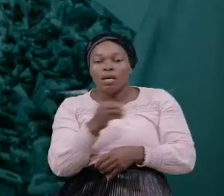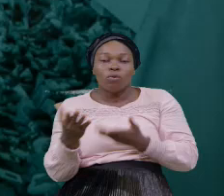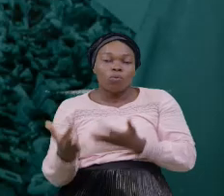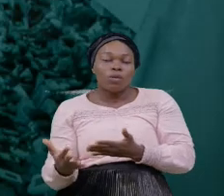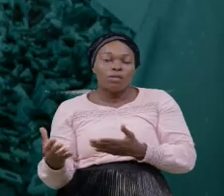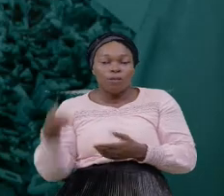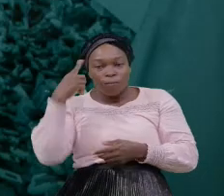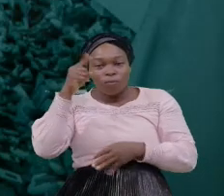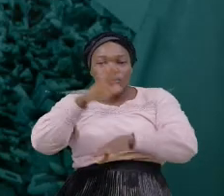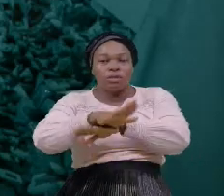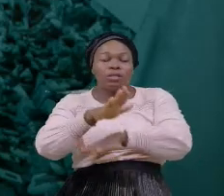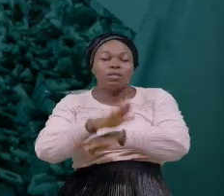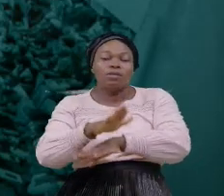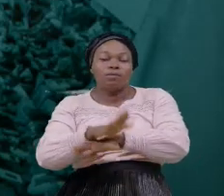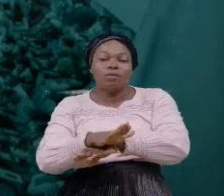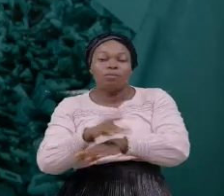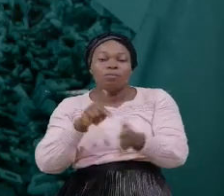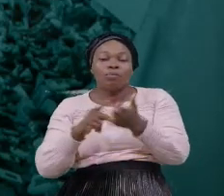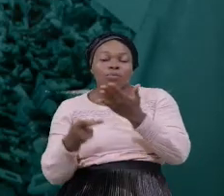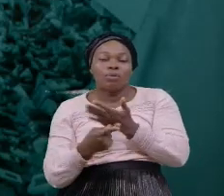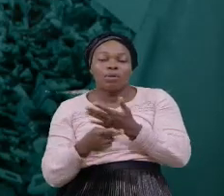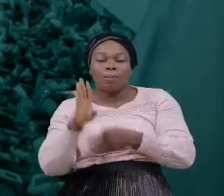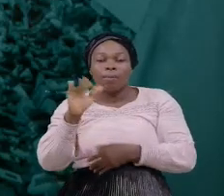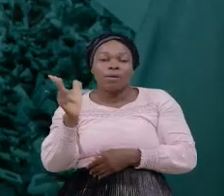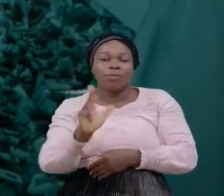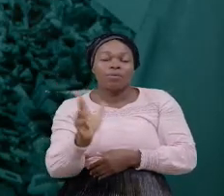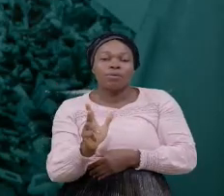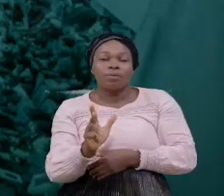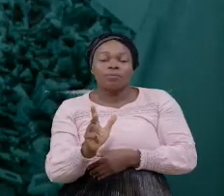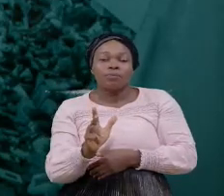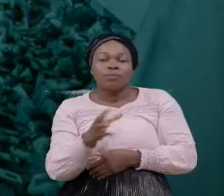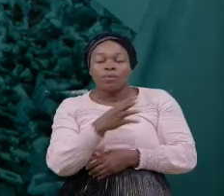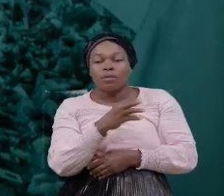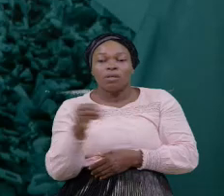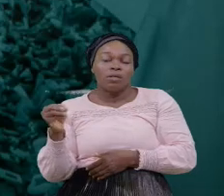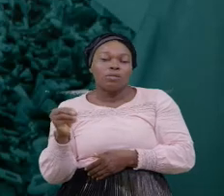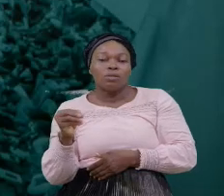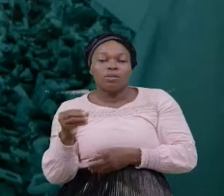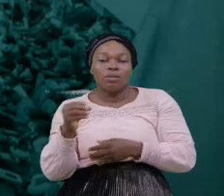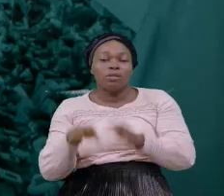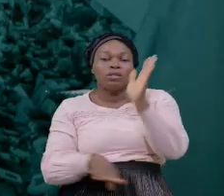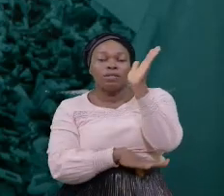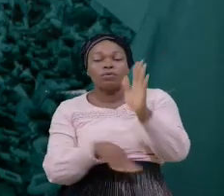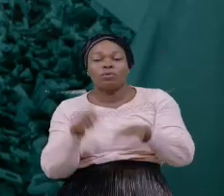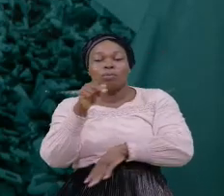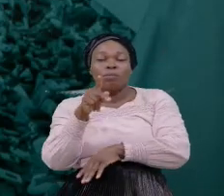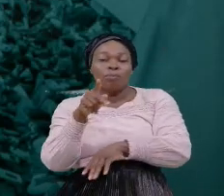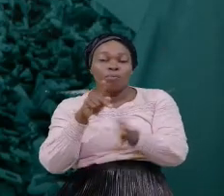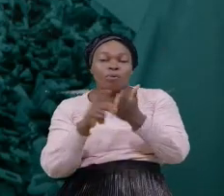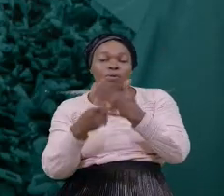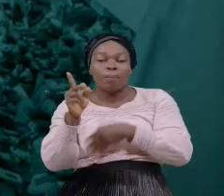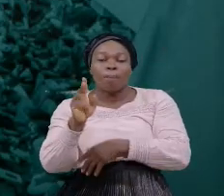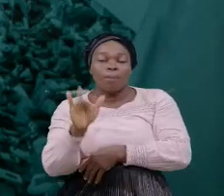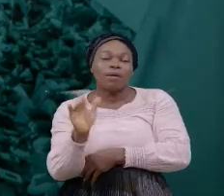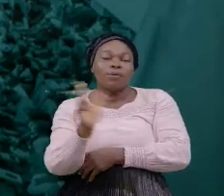lesson. I believe you will be fed, and then you are taught as well. That's tomorrow